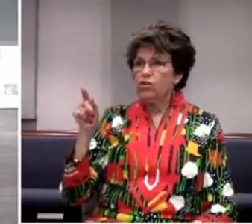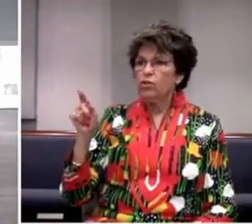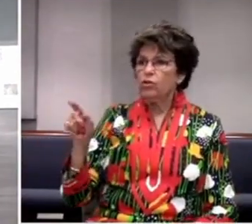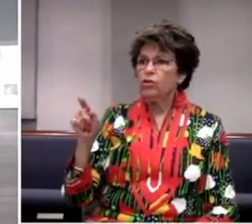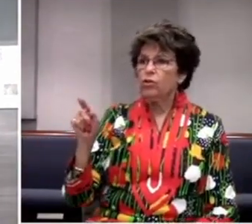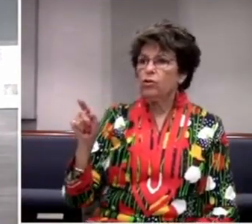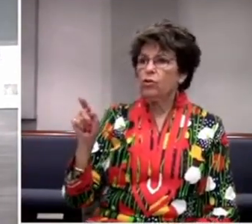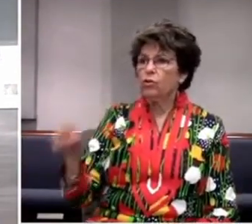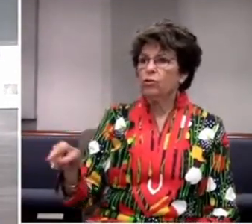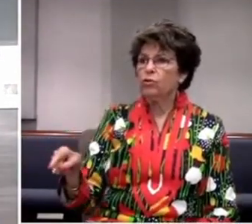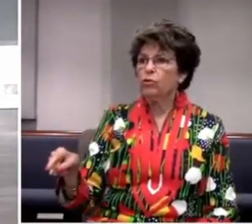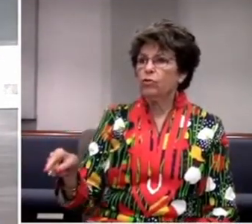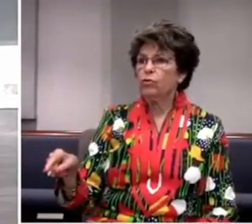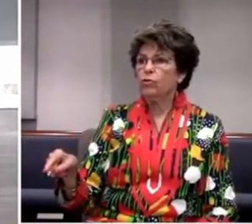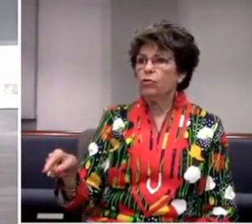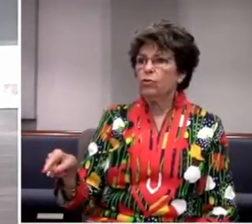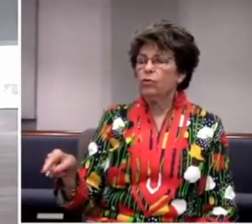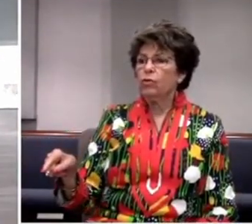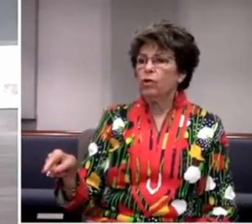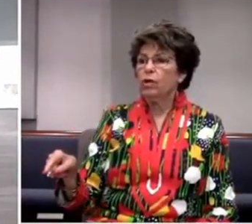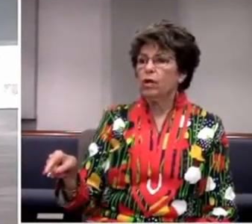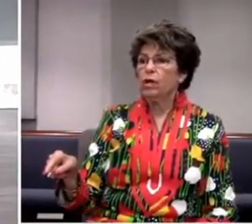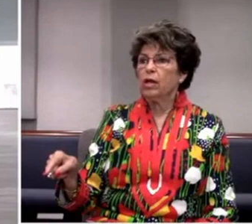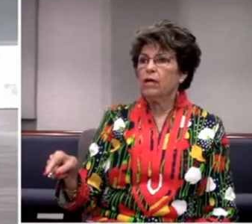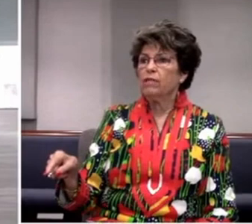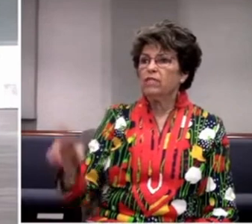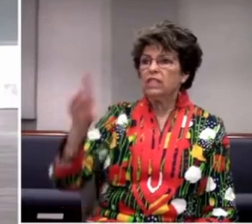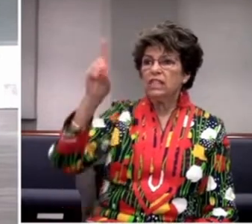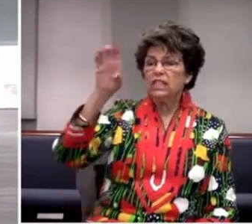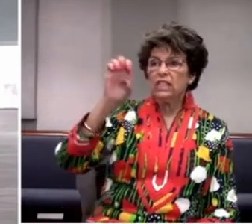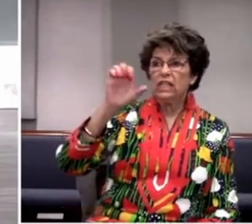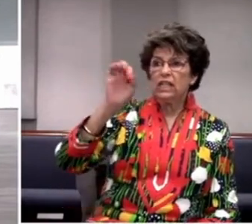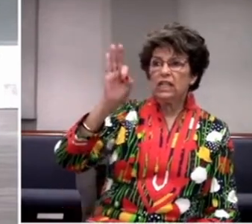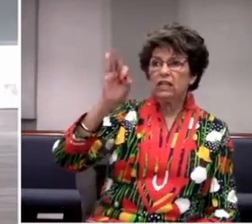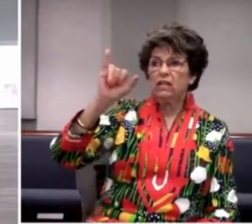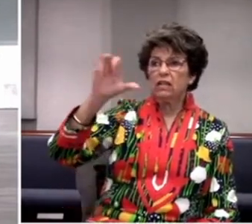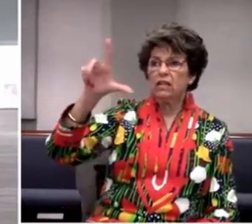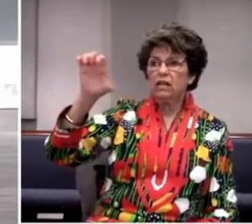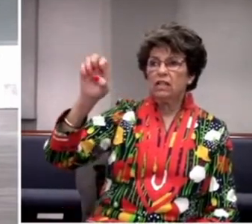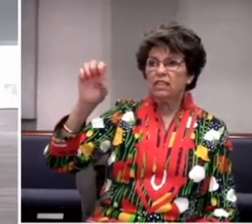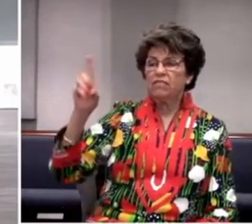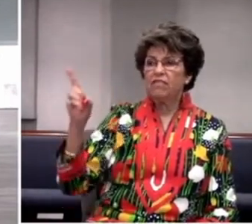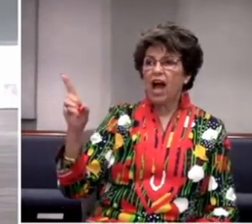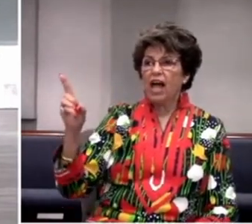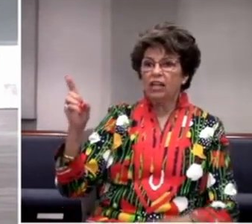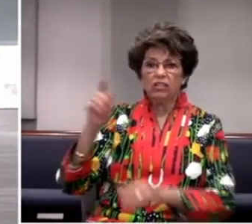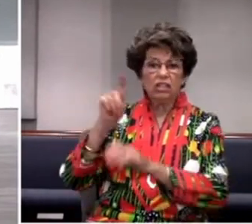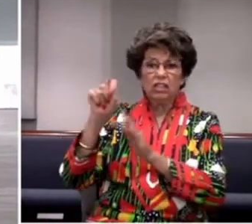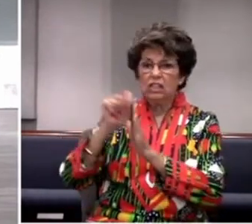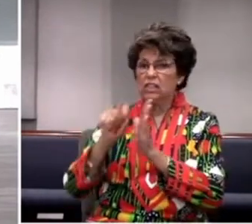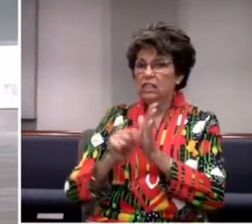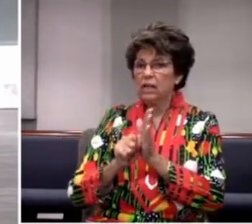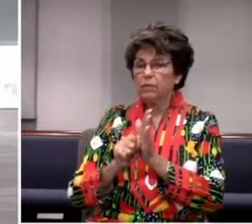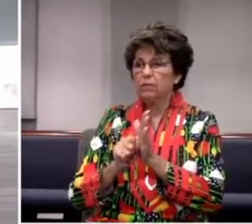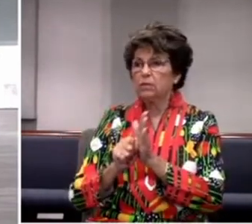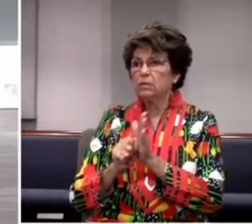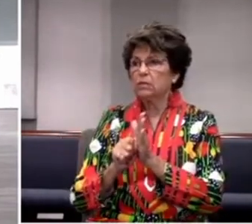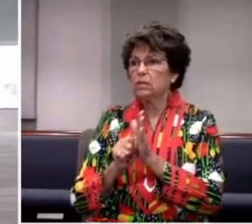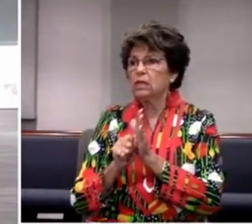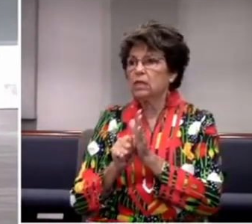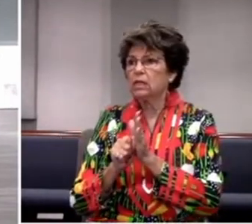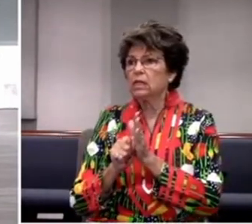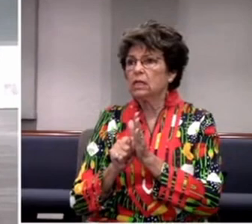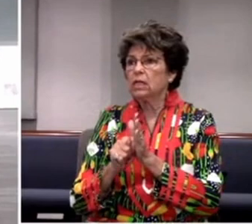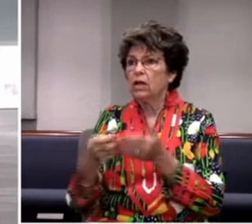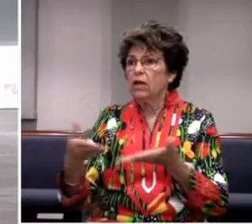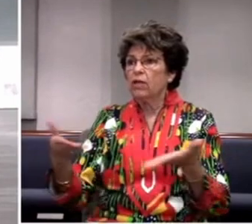sanctuaries by the multitude of thine iniquities, by the iniquity of thy traffic. Therefore will I bring forth a fire from the midst of thee. It